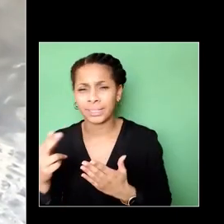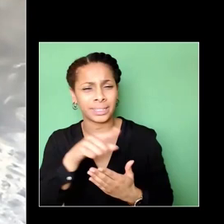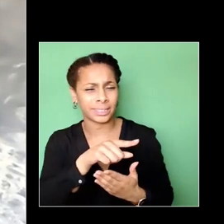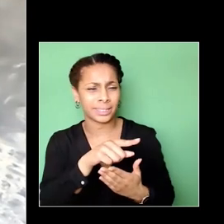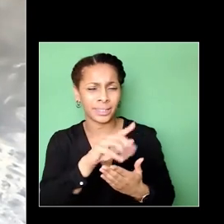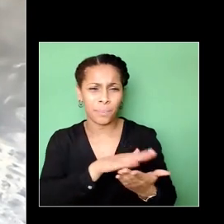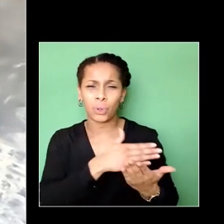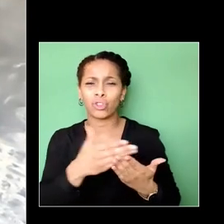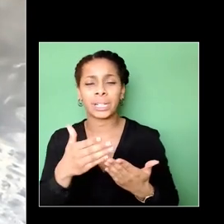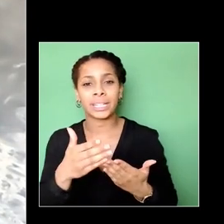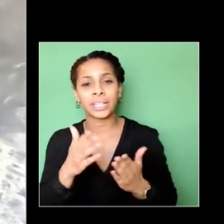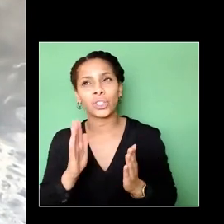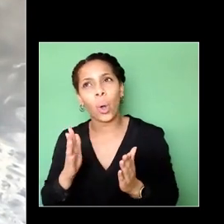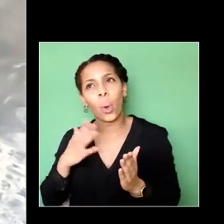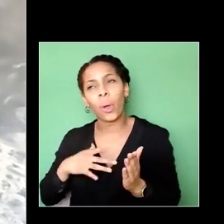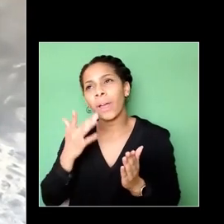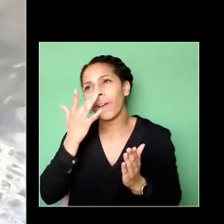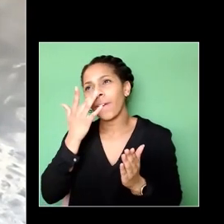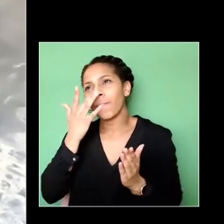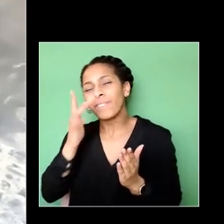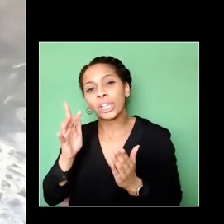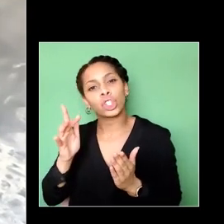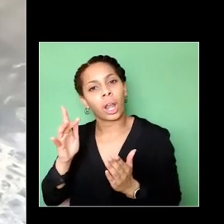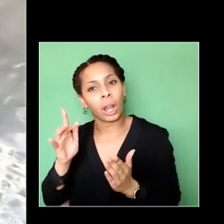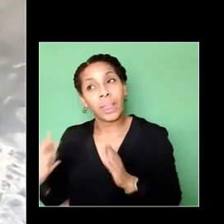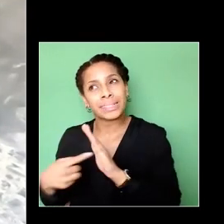is always important as well. Mm-hmm. And